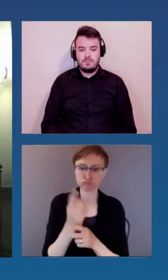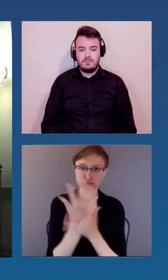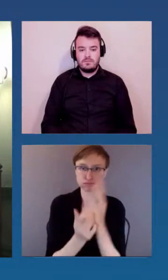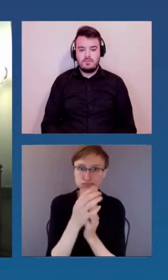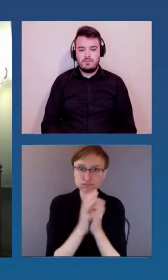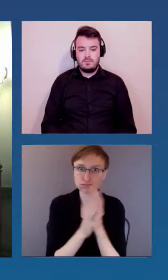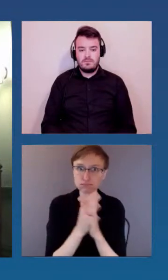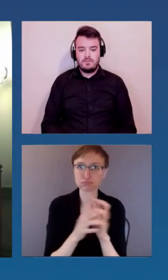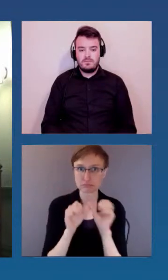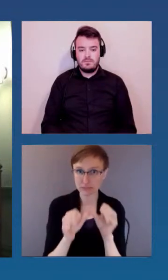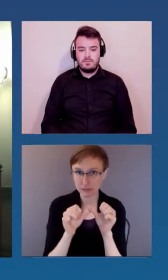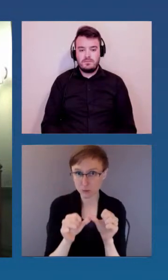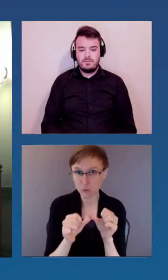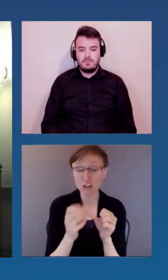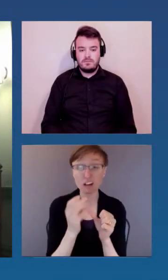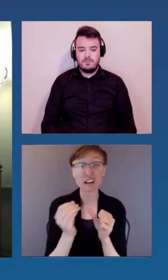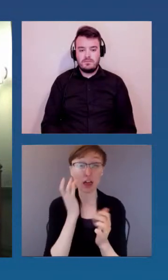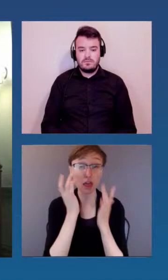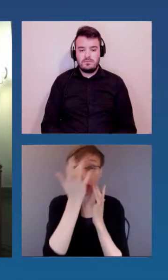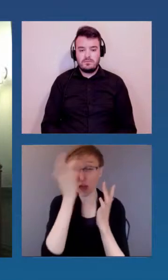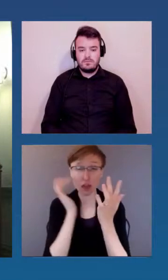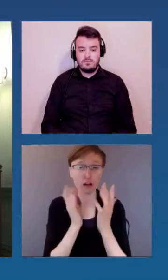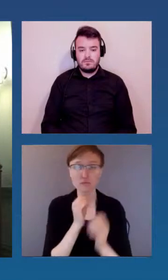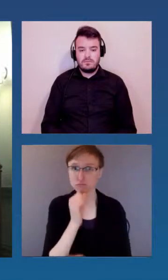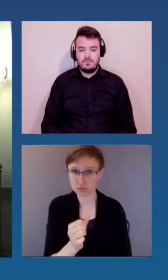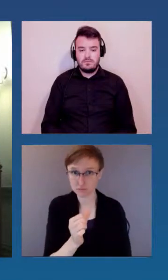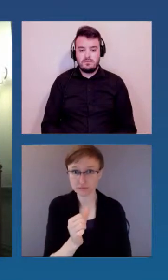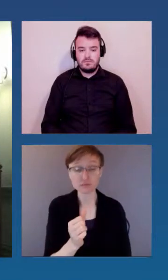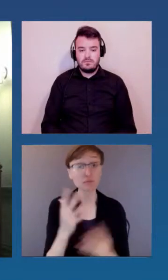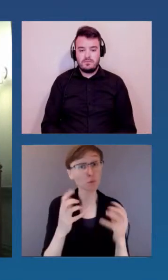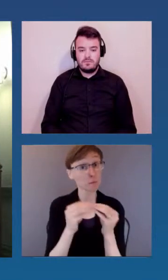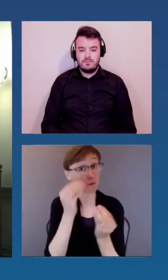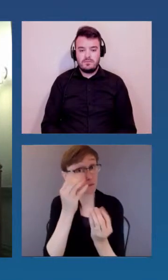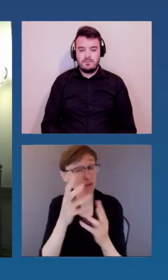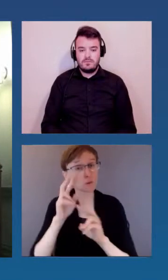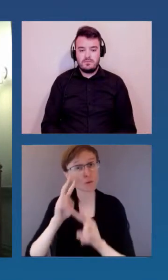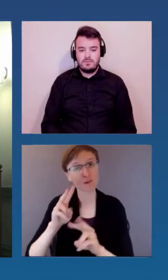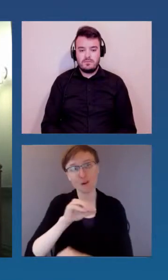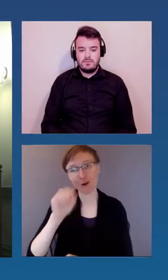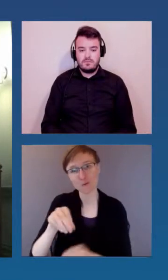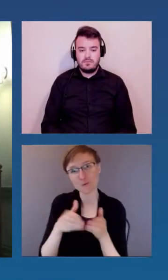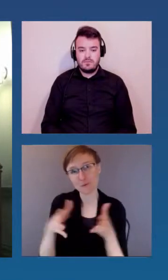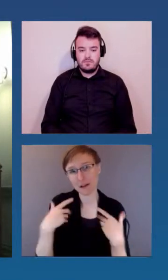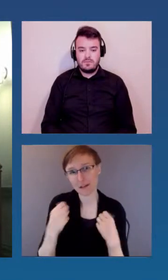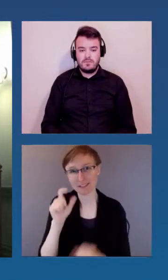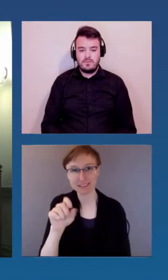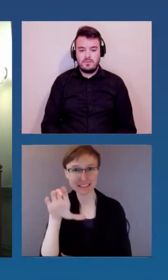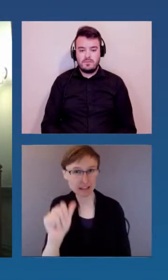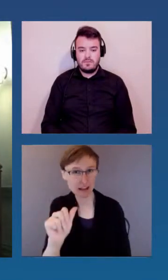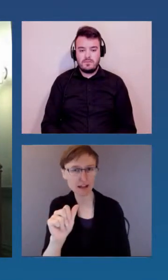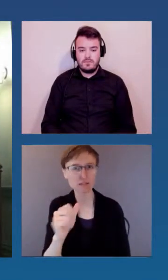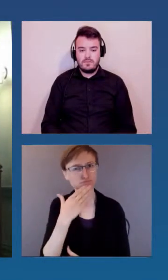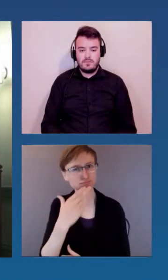hands. You can visit ottawapublichealth.ca. It's a great website for tips to party safer while being COVID-wise. As